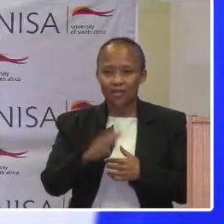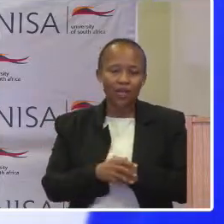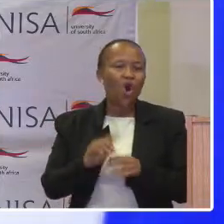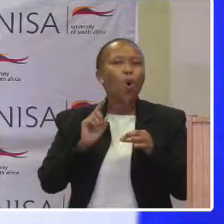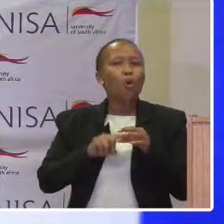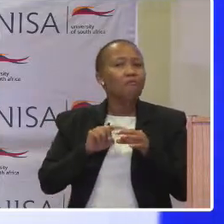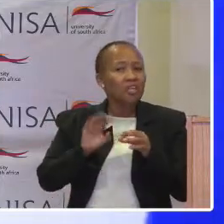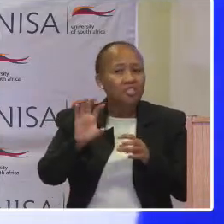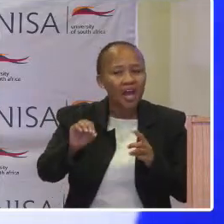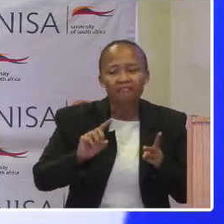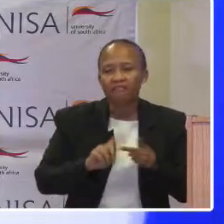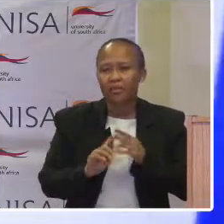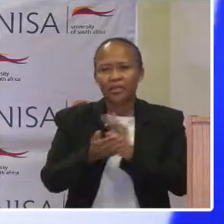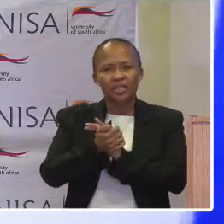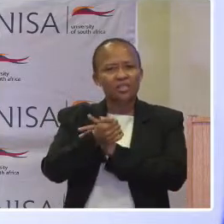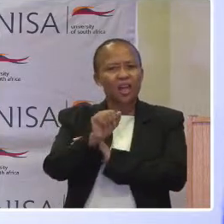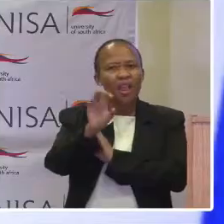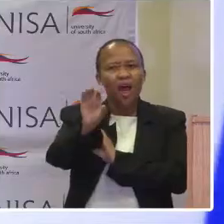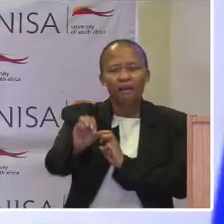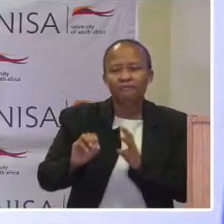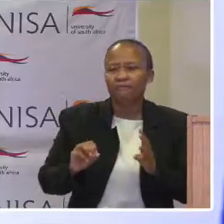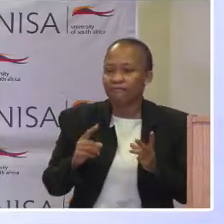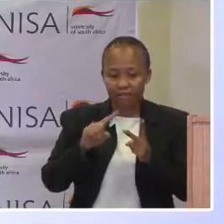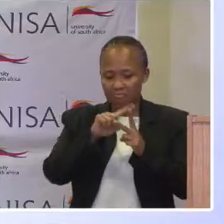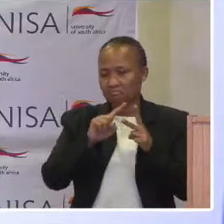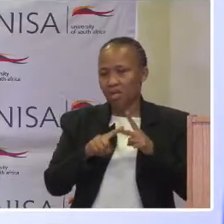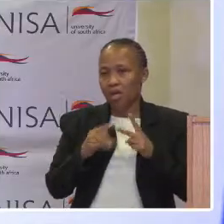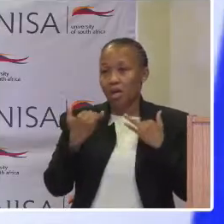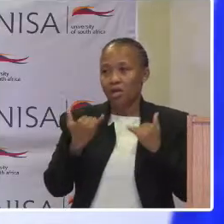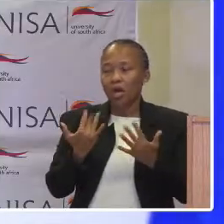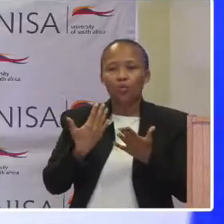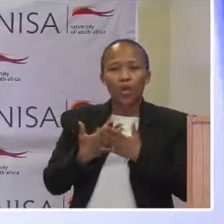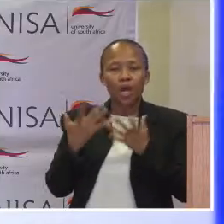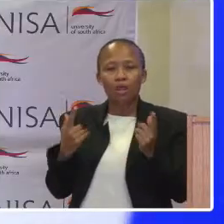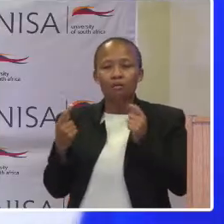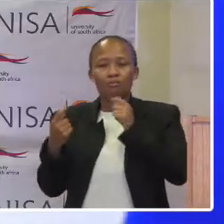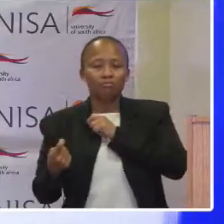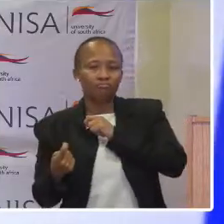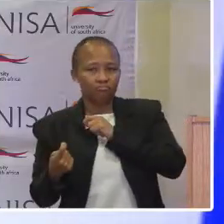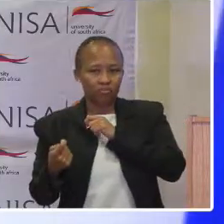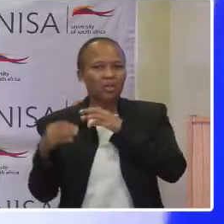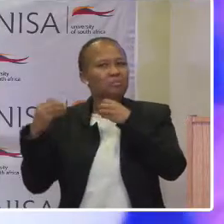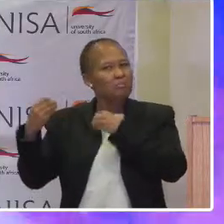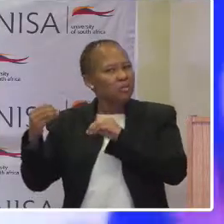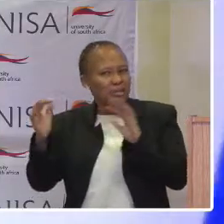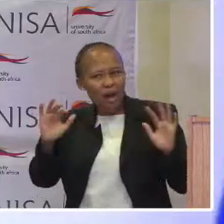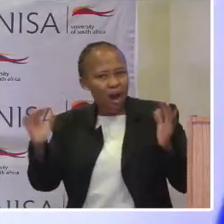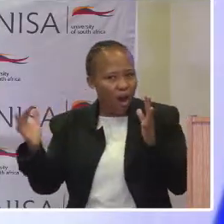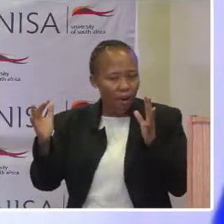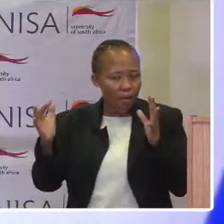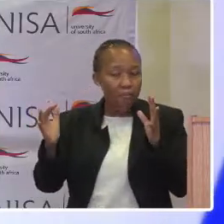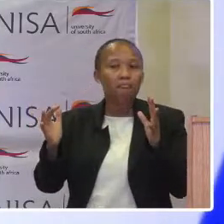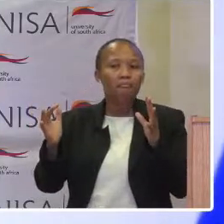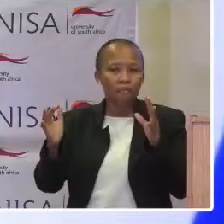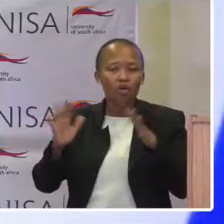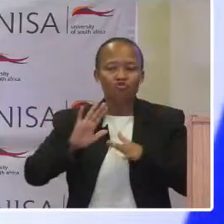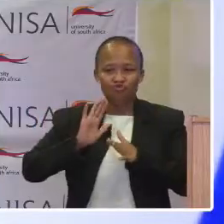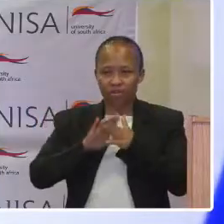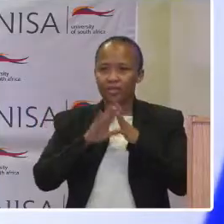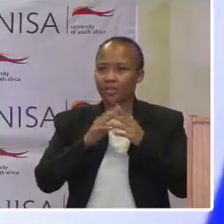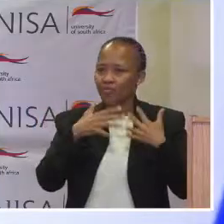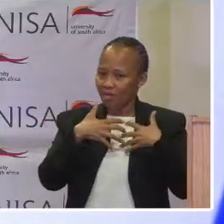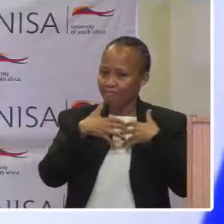a skill that you have. How do we convert that into a business venture? That's why we exist.